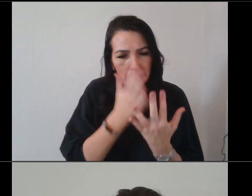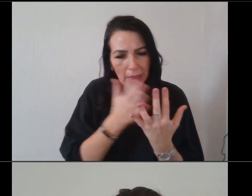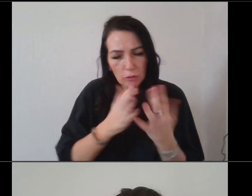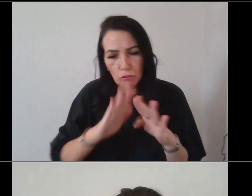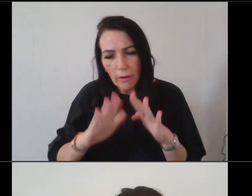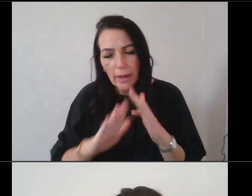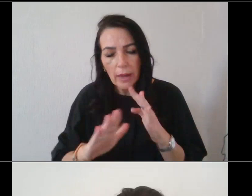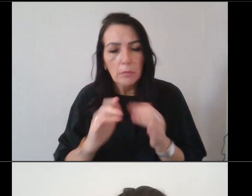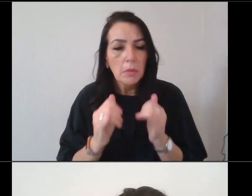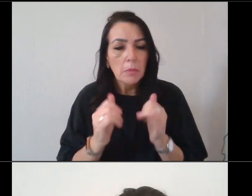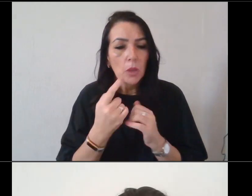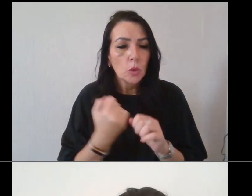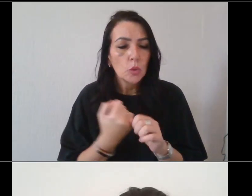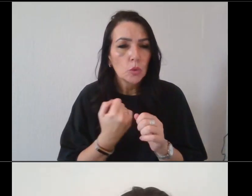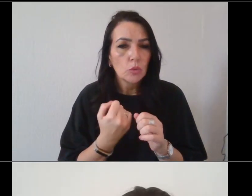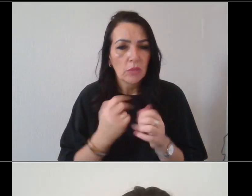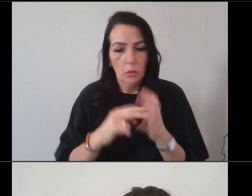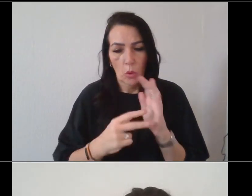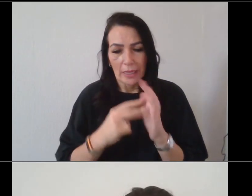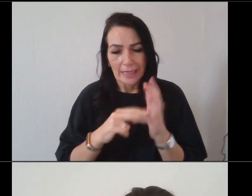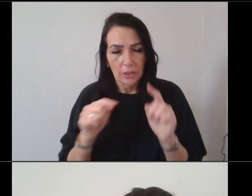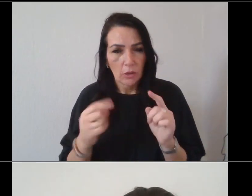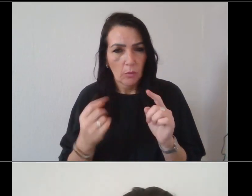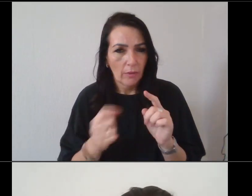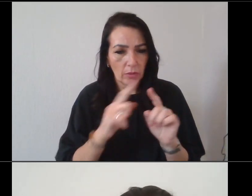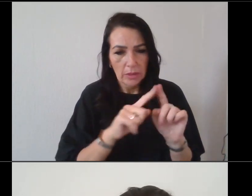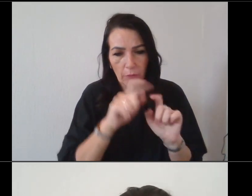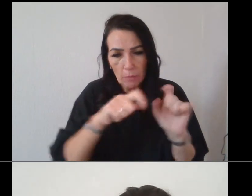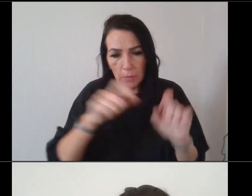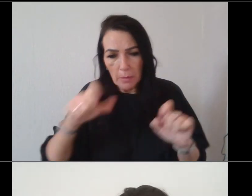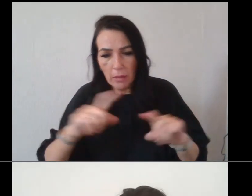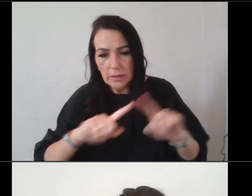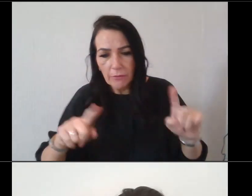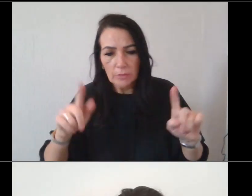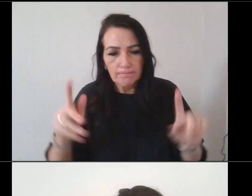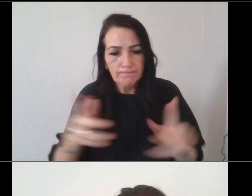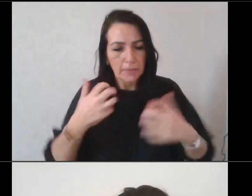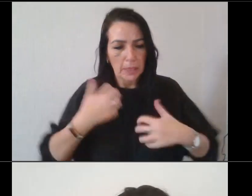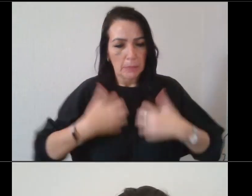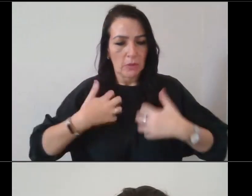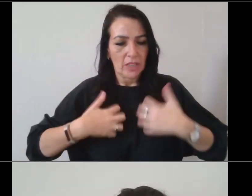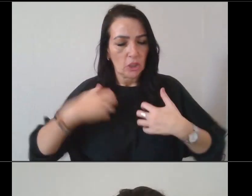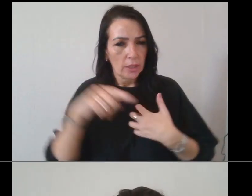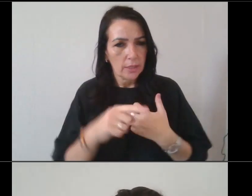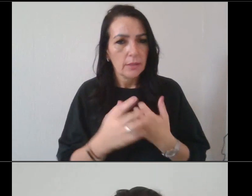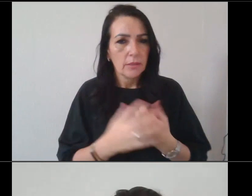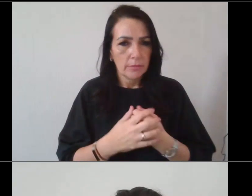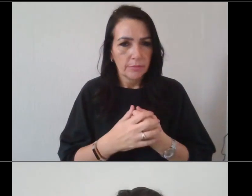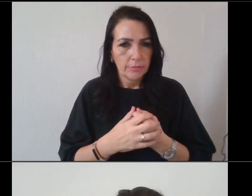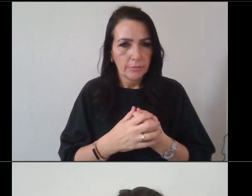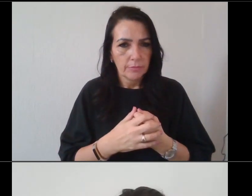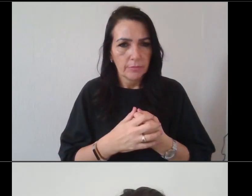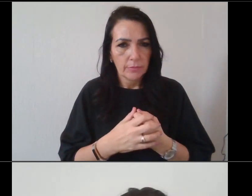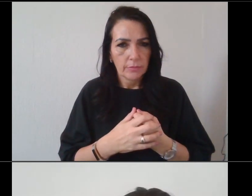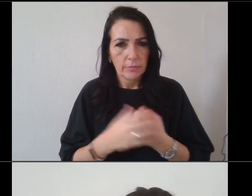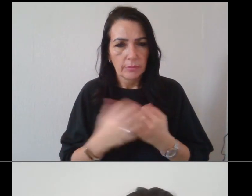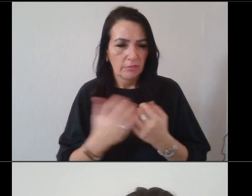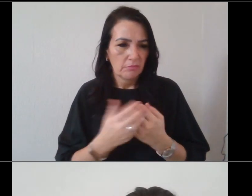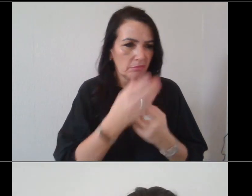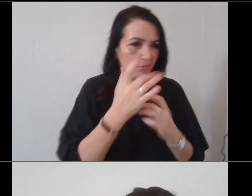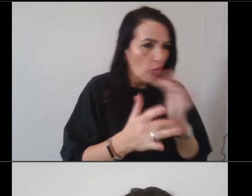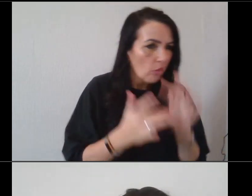maybe, across an organizations, we've got different people with different motivations, preferred ways of accessing training. So